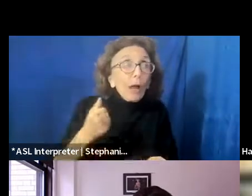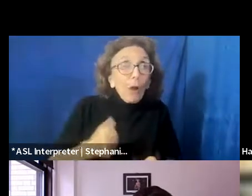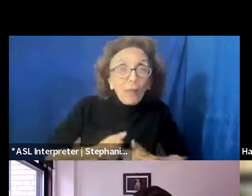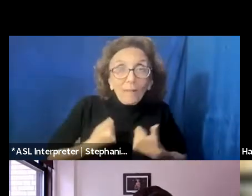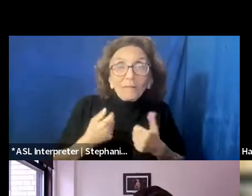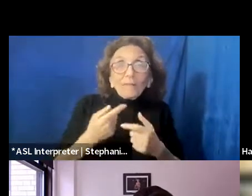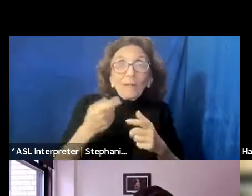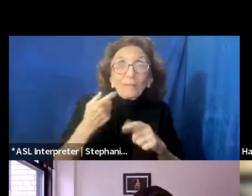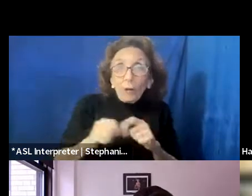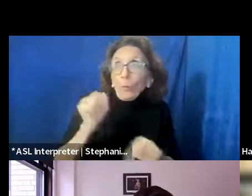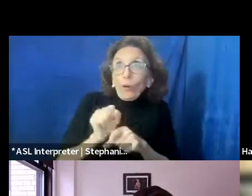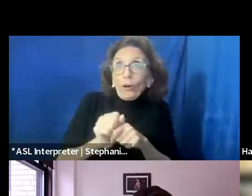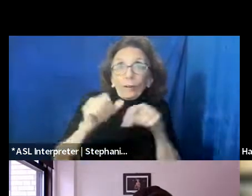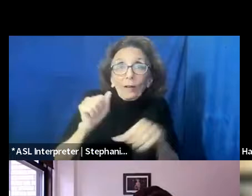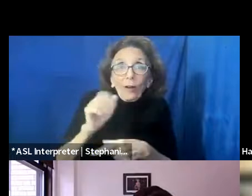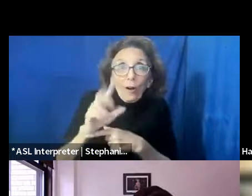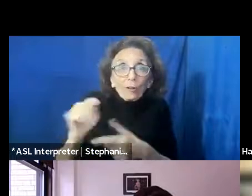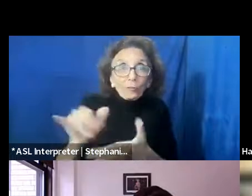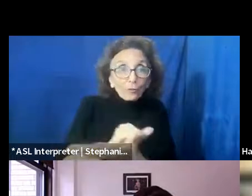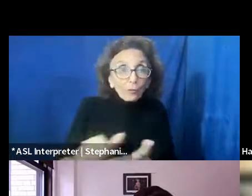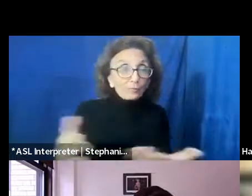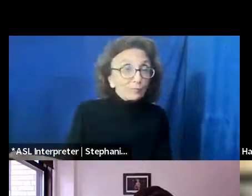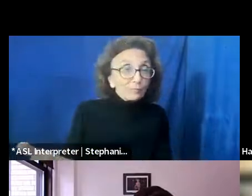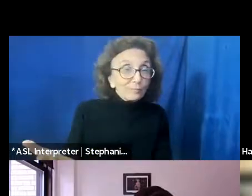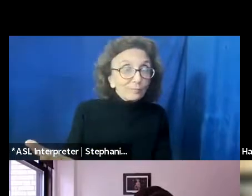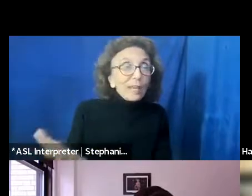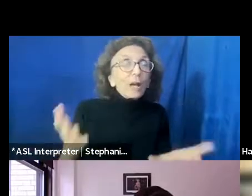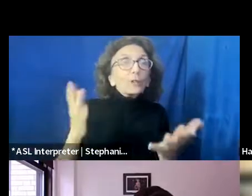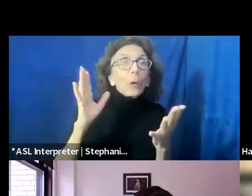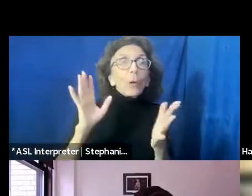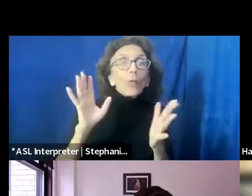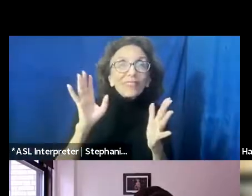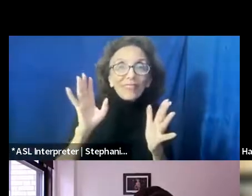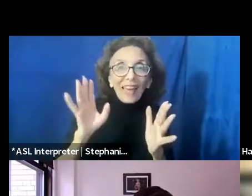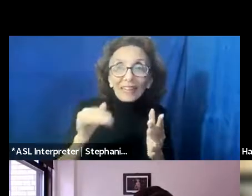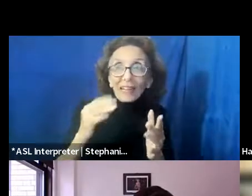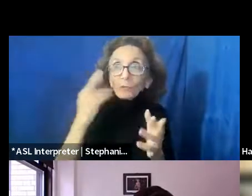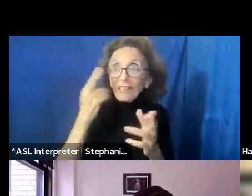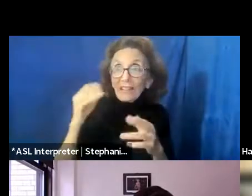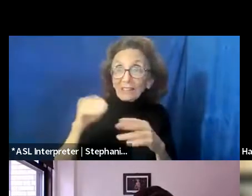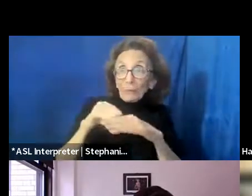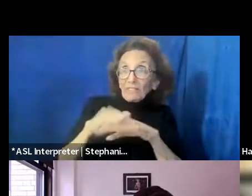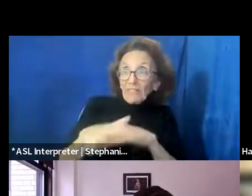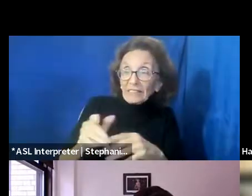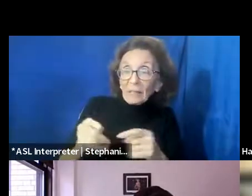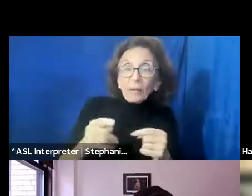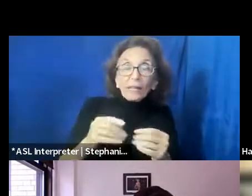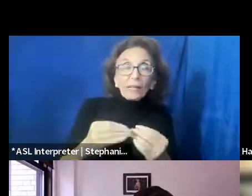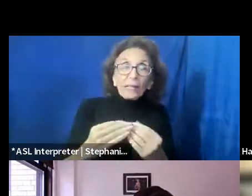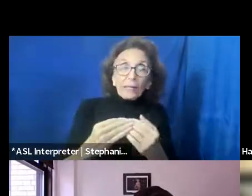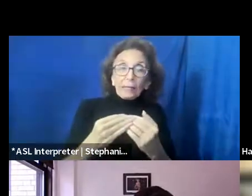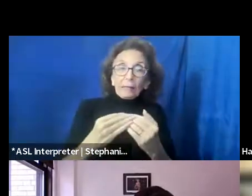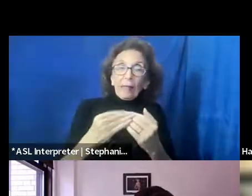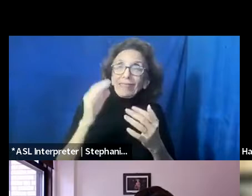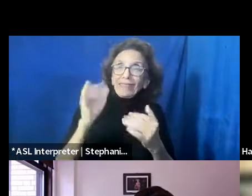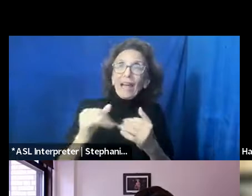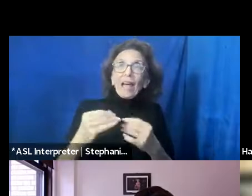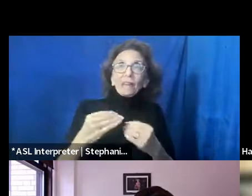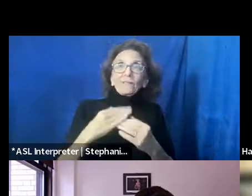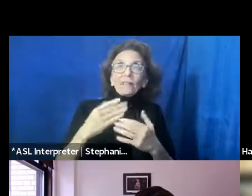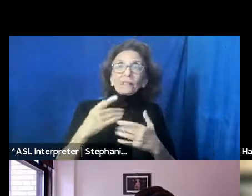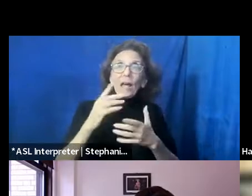that guides my appetite for risk in a way that I think serves me well,